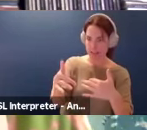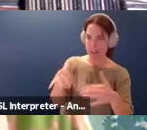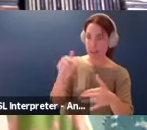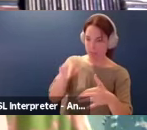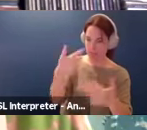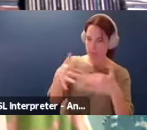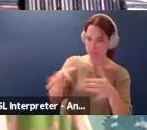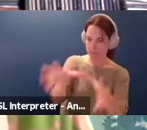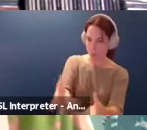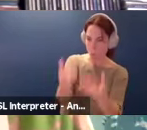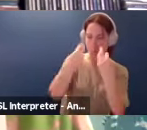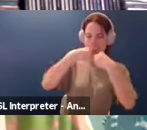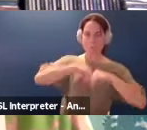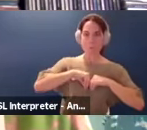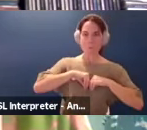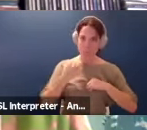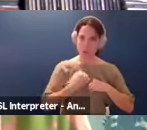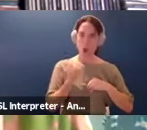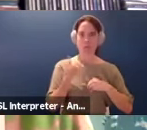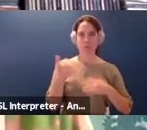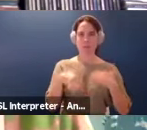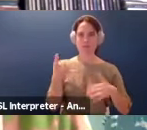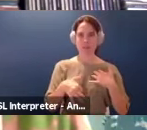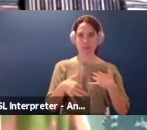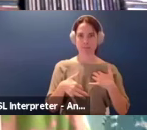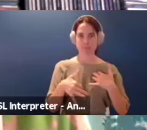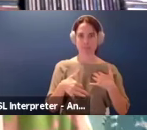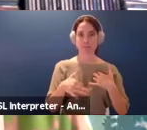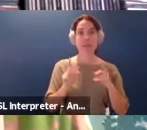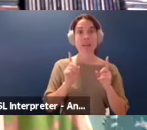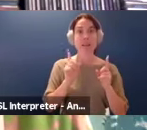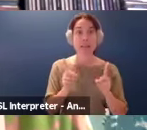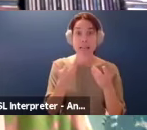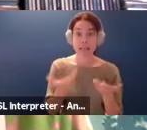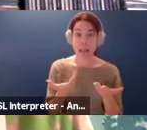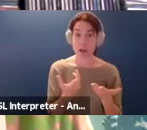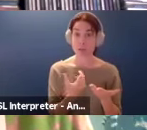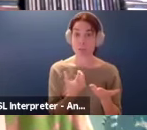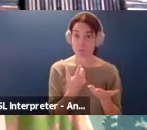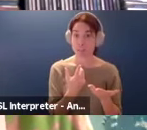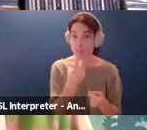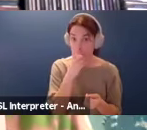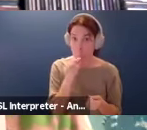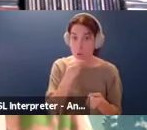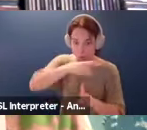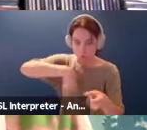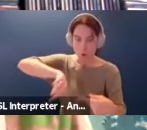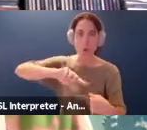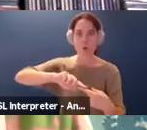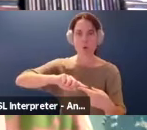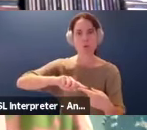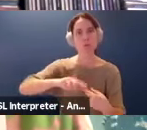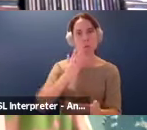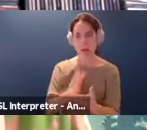could really feel this level of connection with black indigenous and people of color um